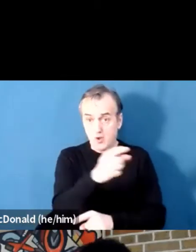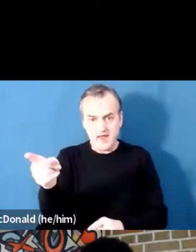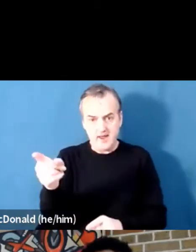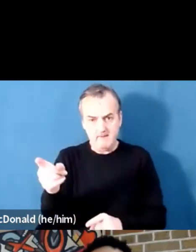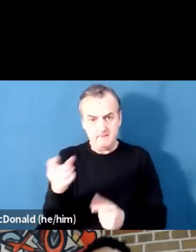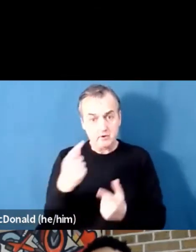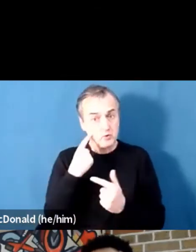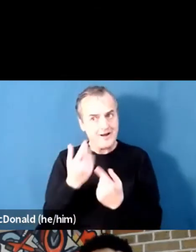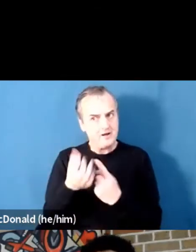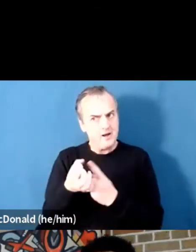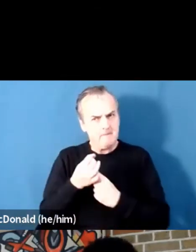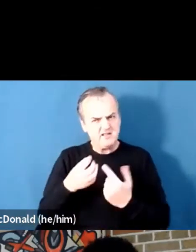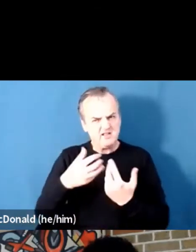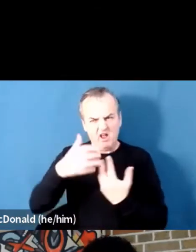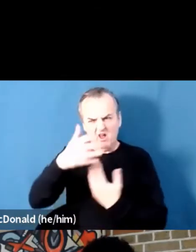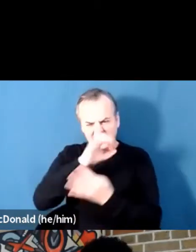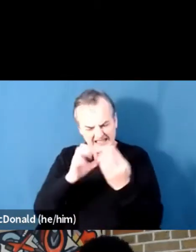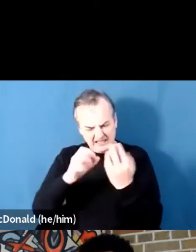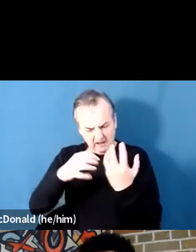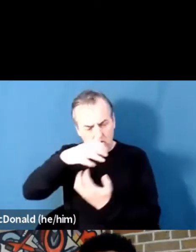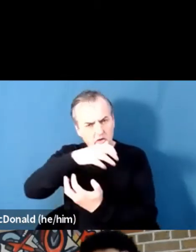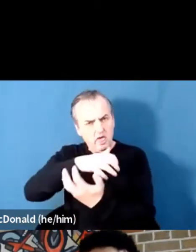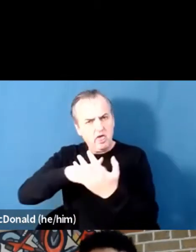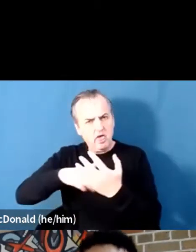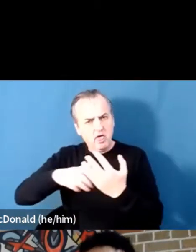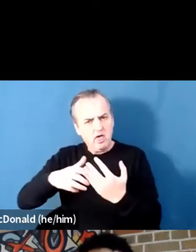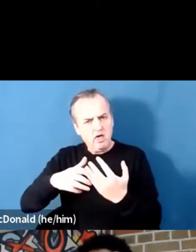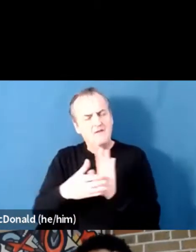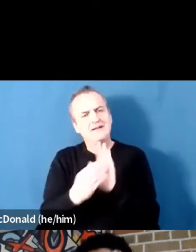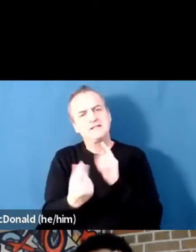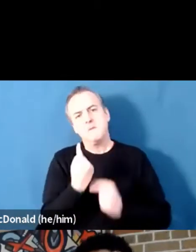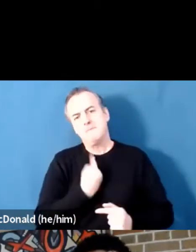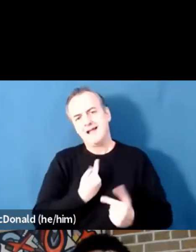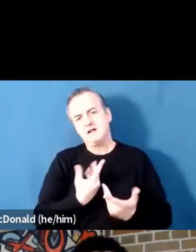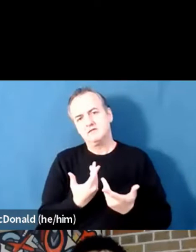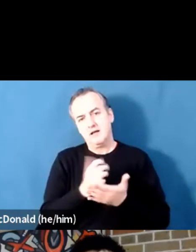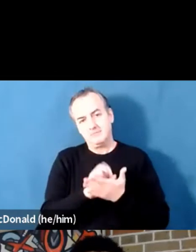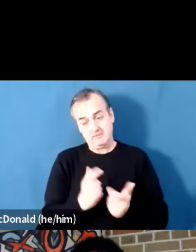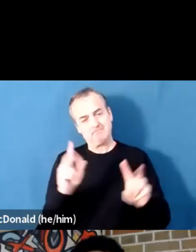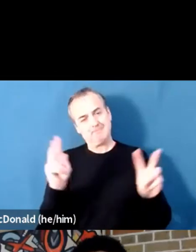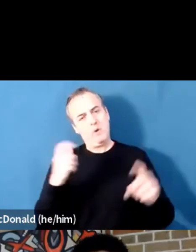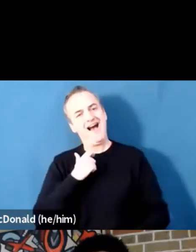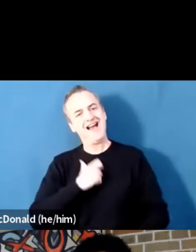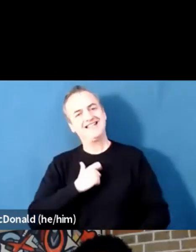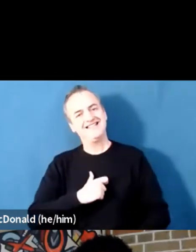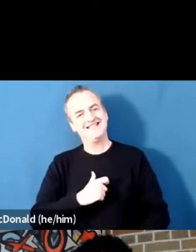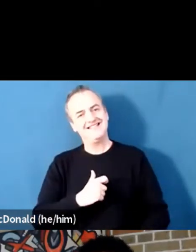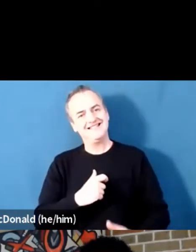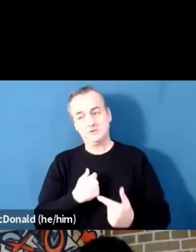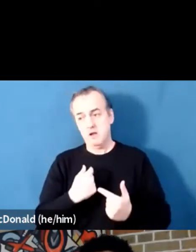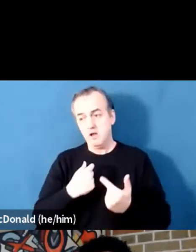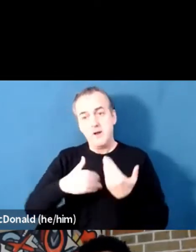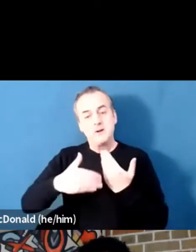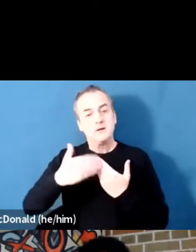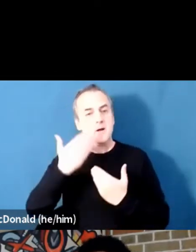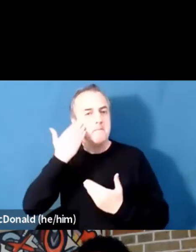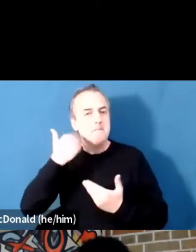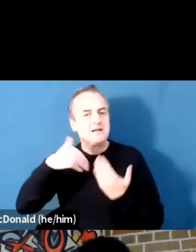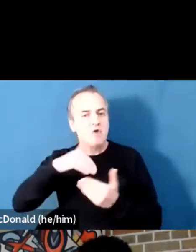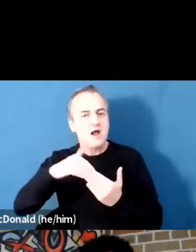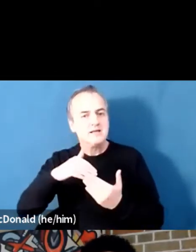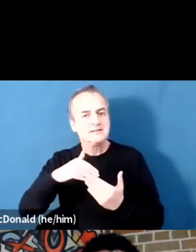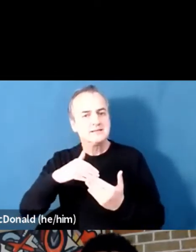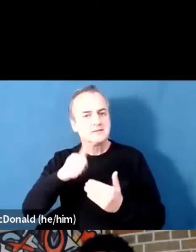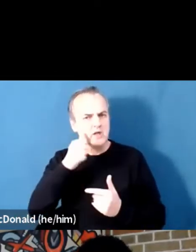busy, people will lose the theme of it. Like me, I write a lot about identity, but because I'm a mixed race person, people want to know whether it's